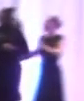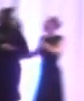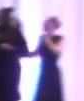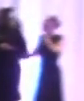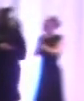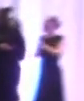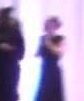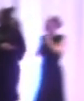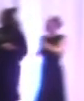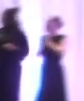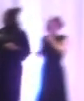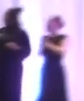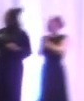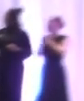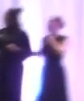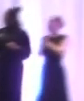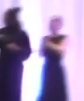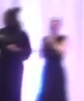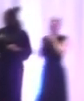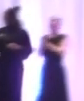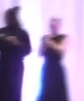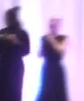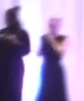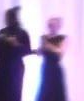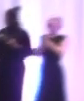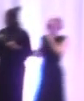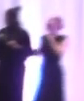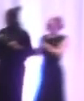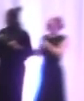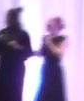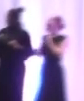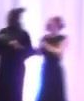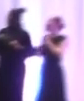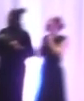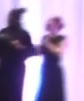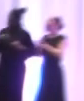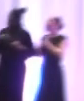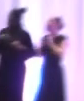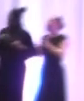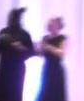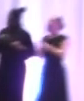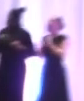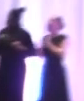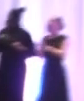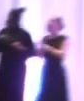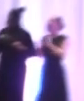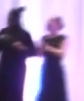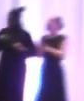We shall overcome.